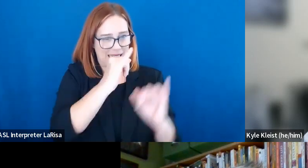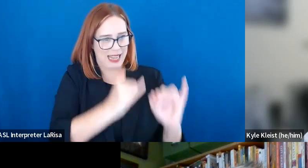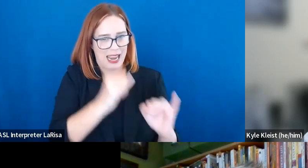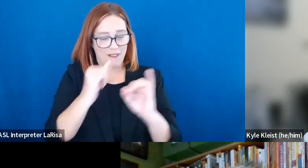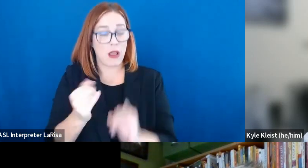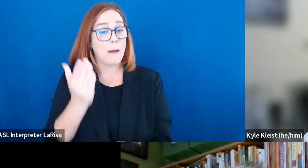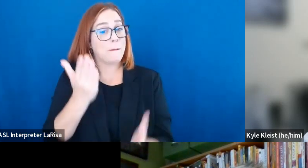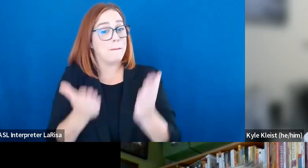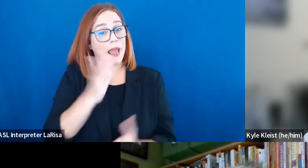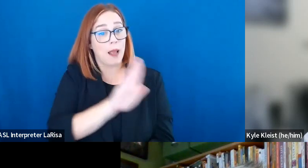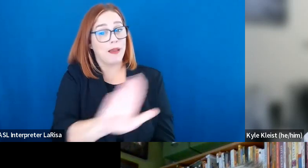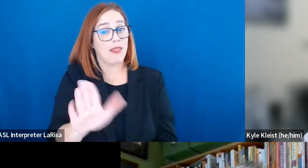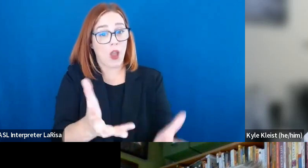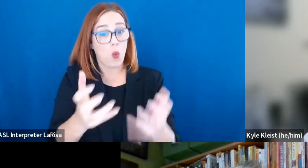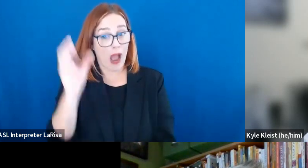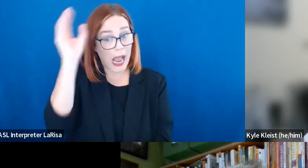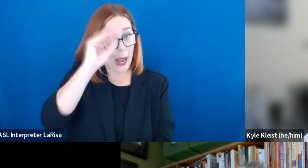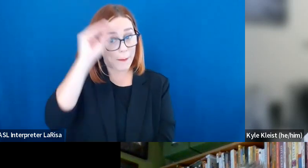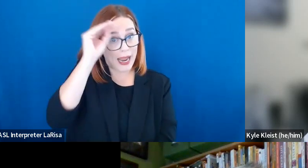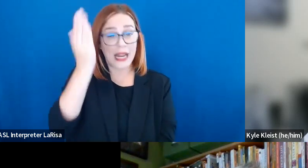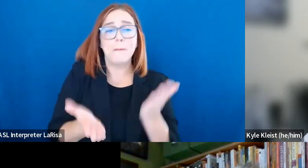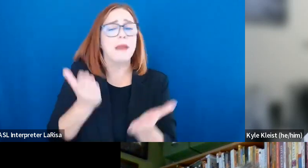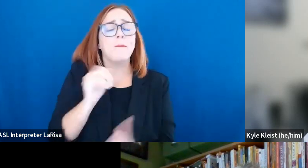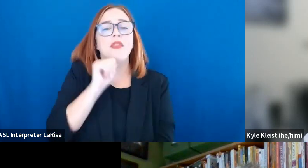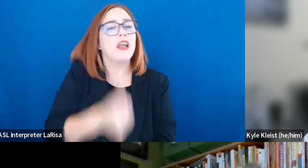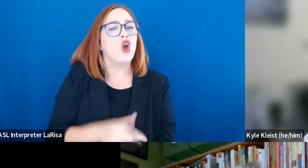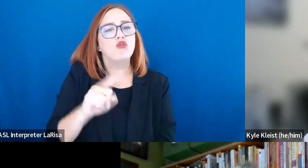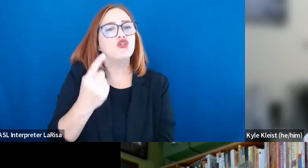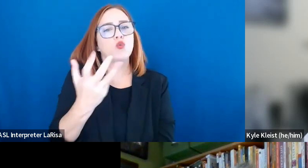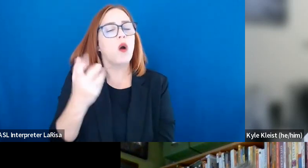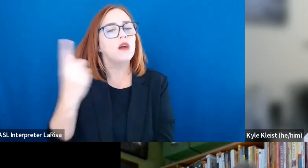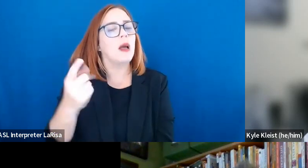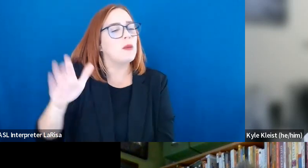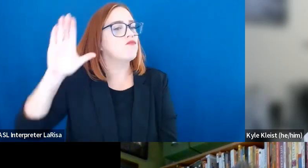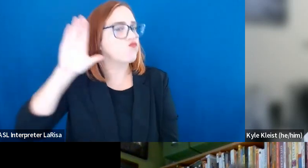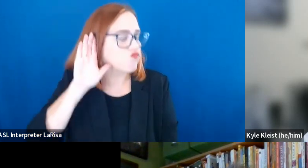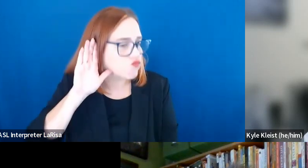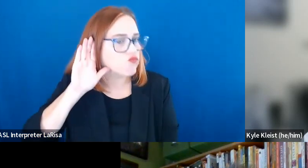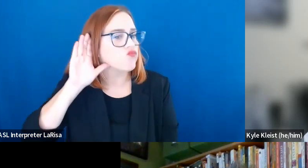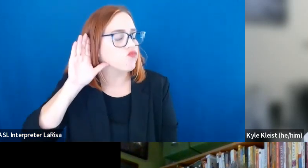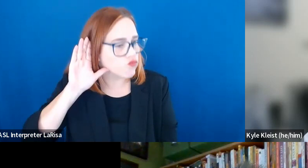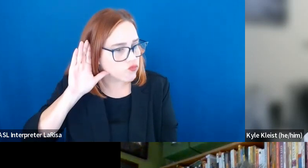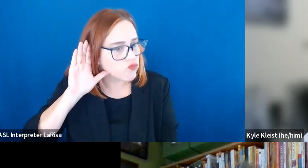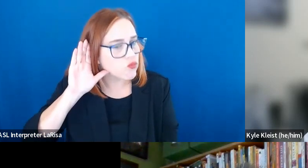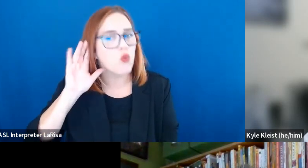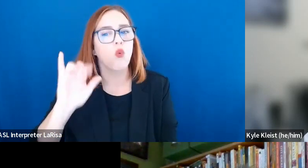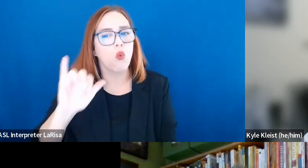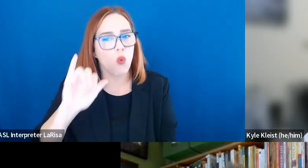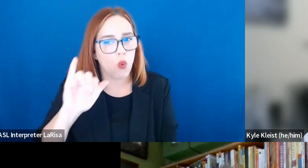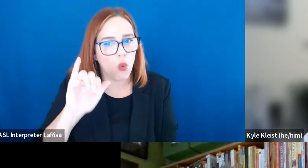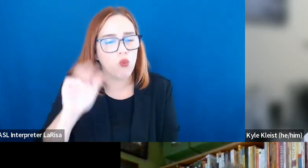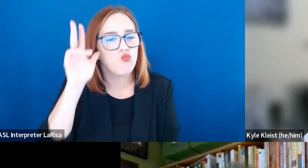our opinions and they may not. They just may want someone to listen to them and what they're going through at the time. And so I